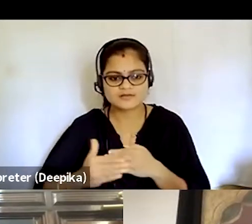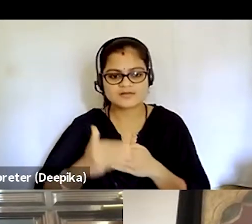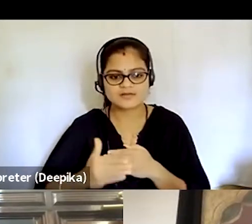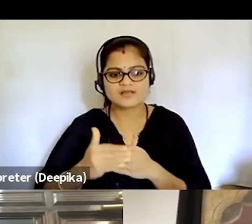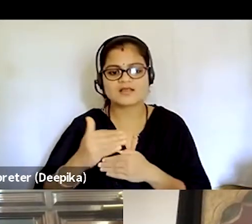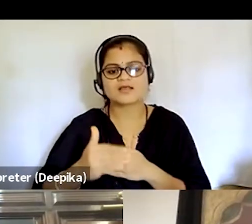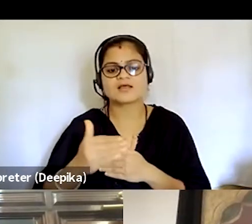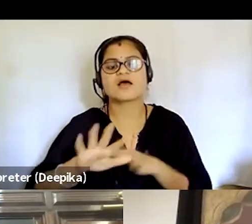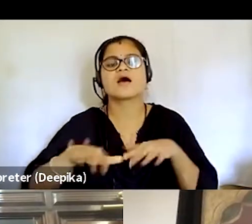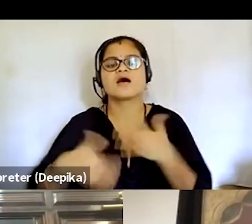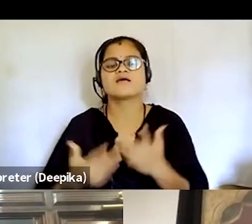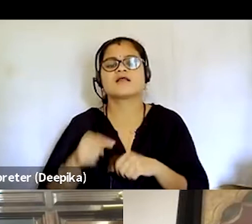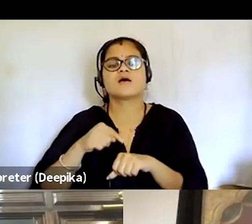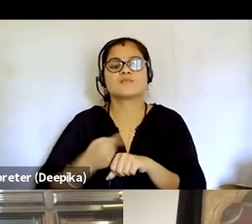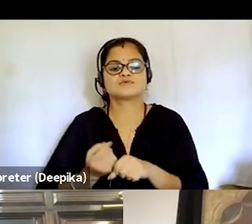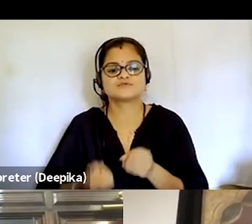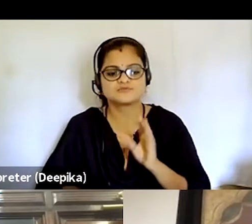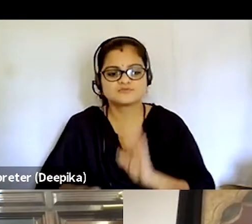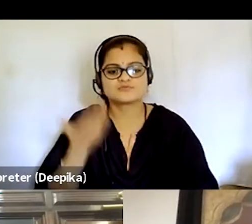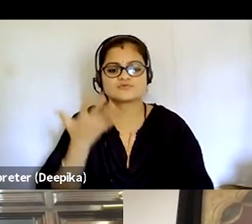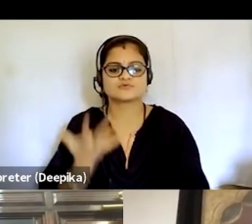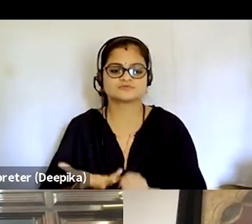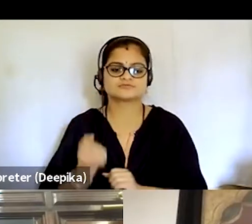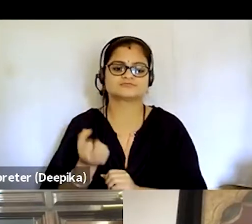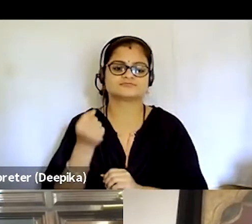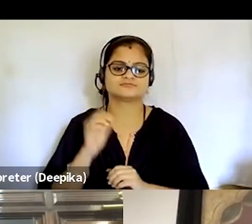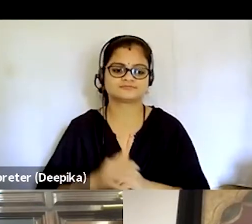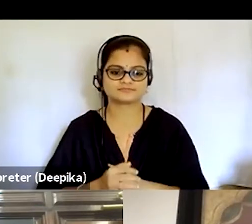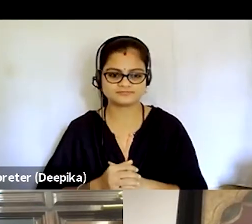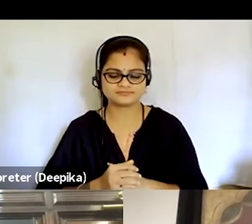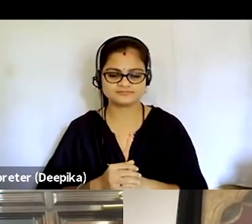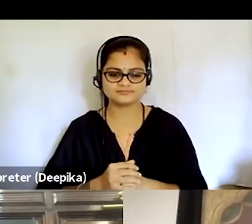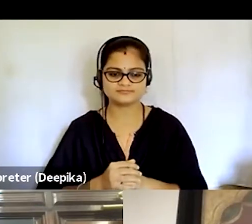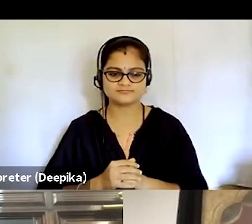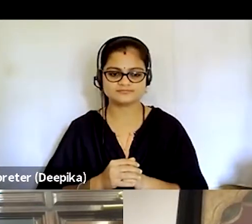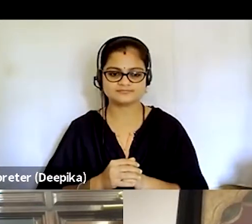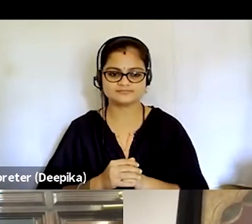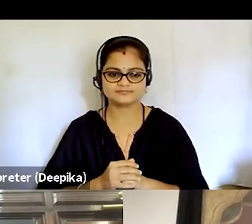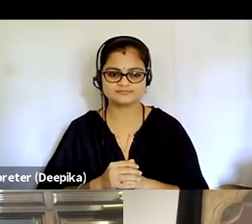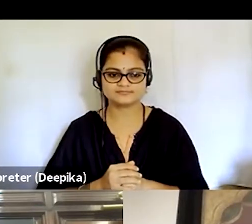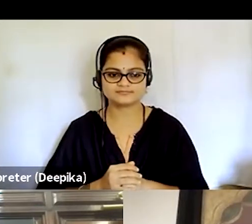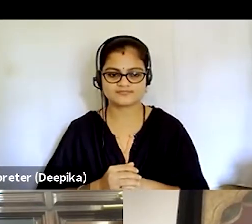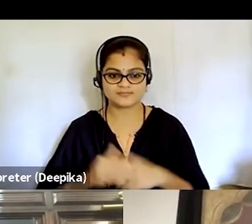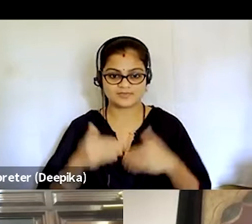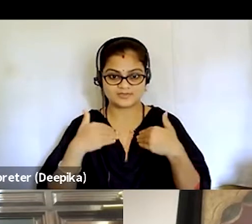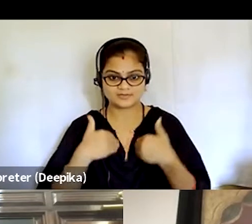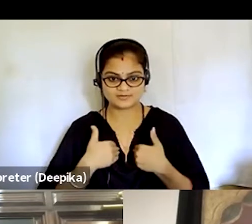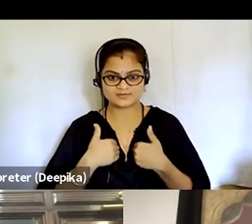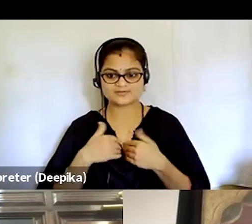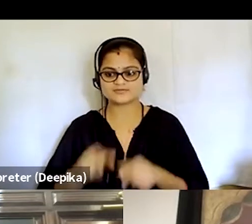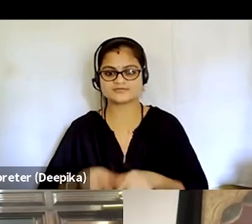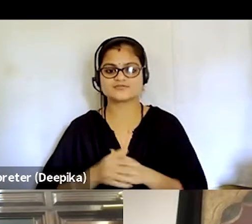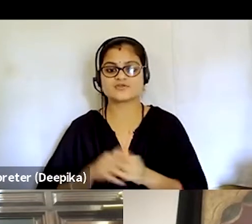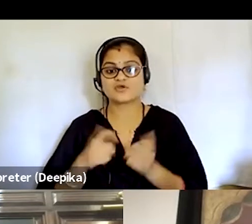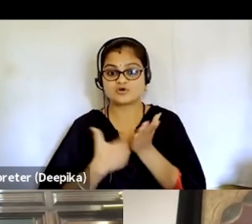the other, and you get more opportunities to present uh, concerts. And for me, being a rock